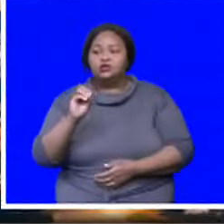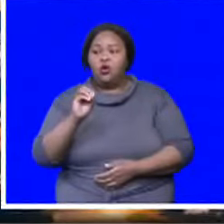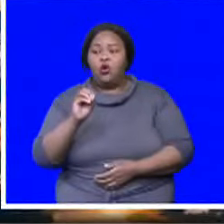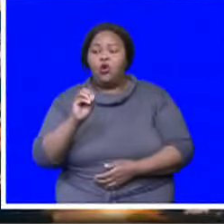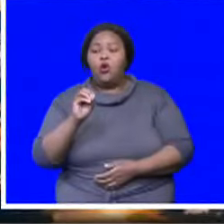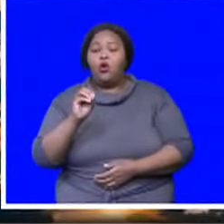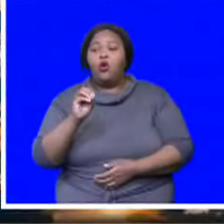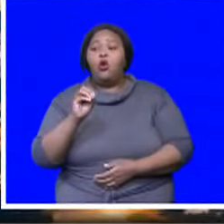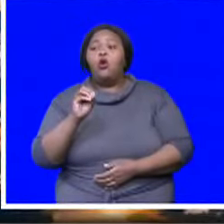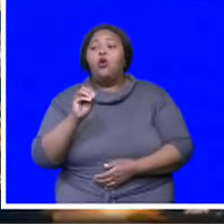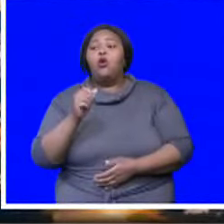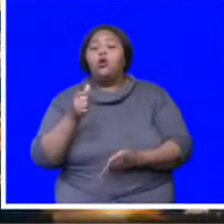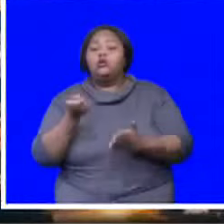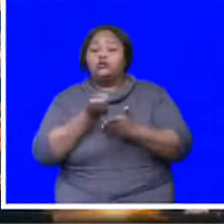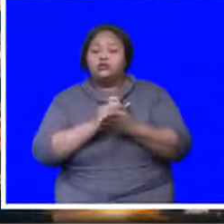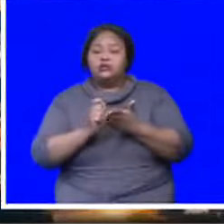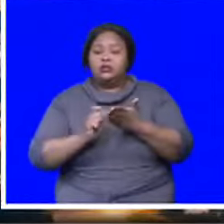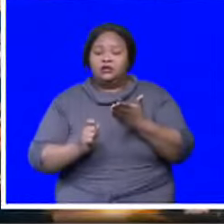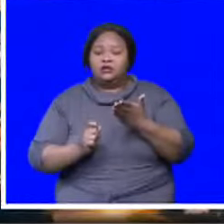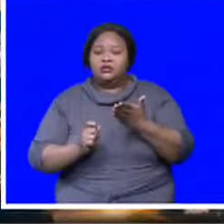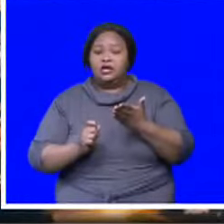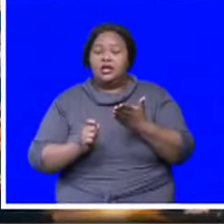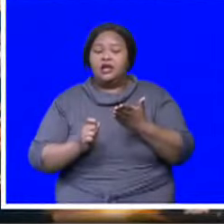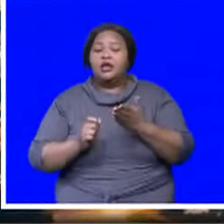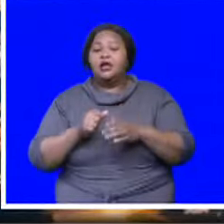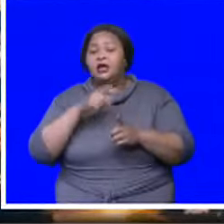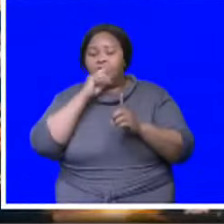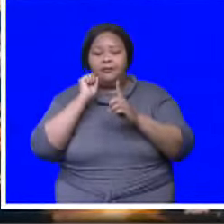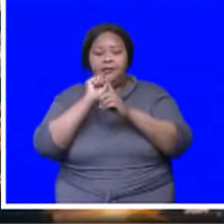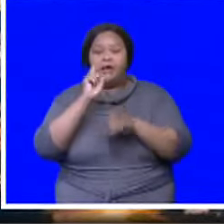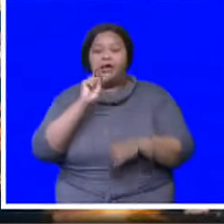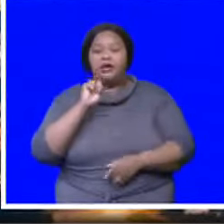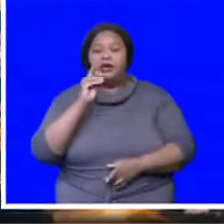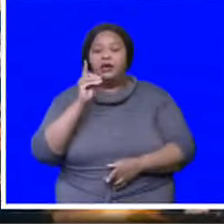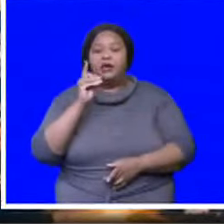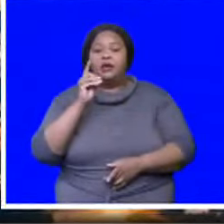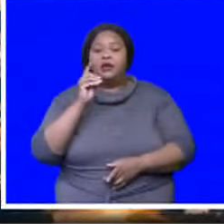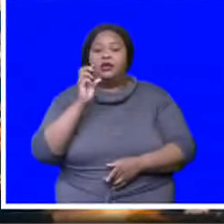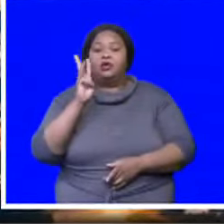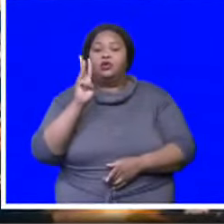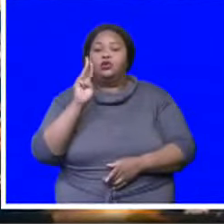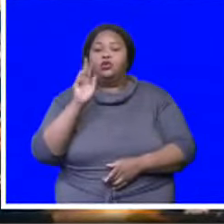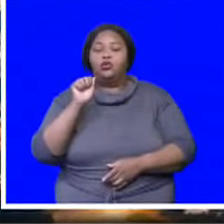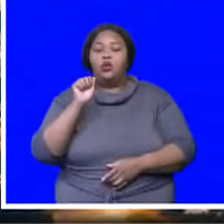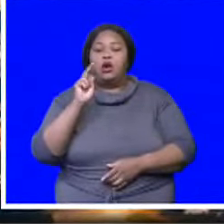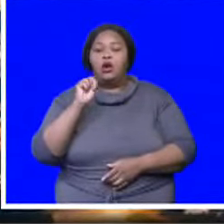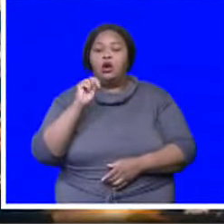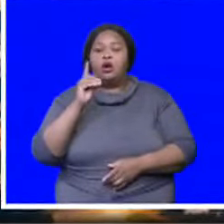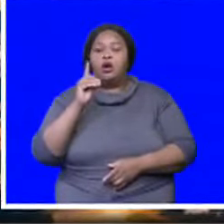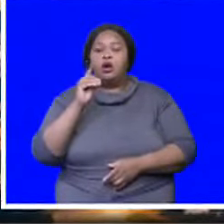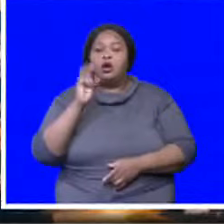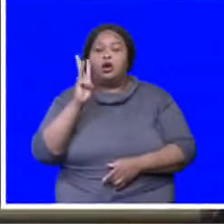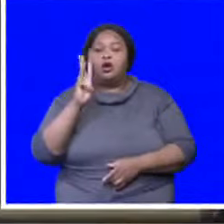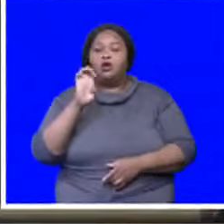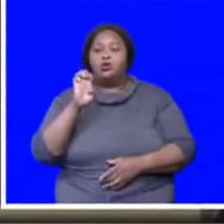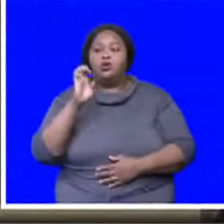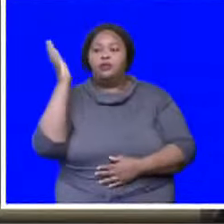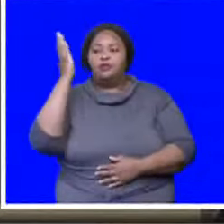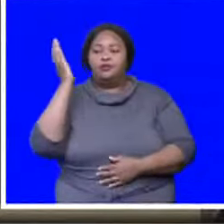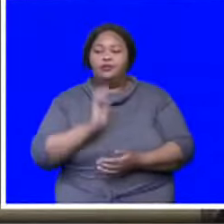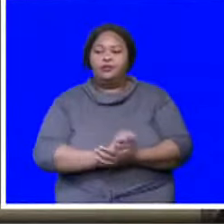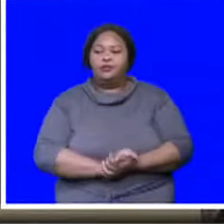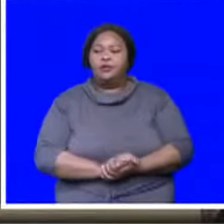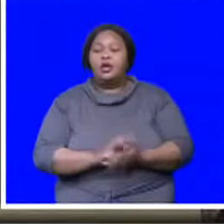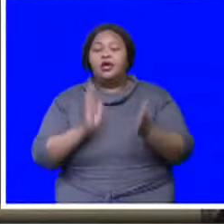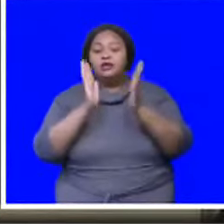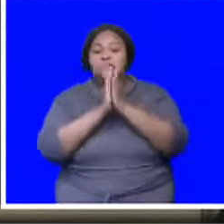Eswatini's Acting General Secretary Nelson Ndwandwe in an interview with Eswatini TV. Yearly on the